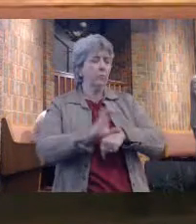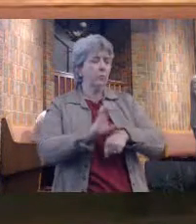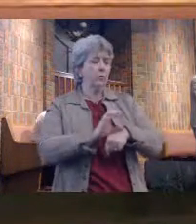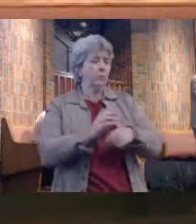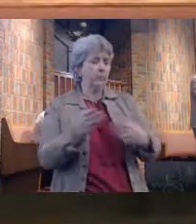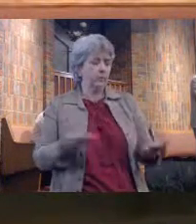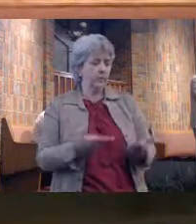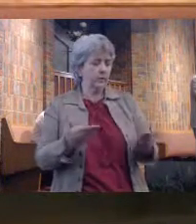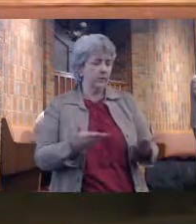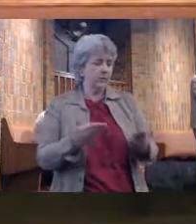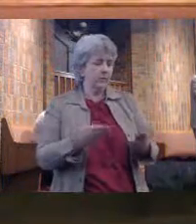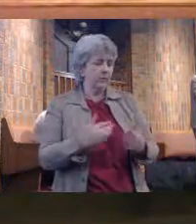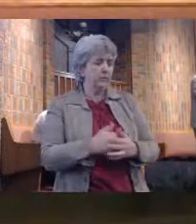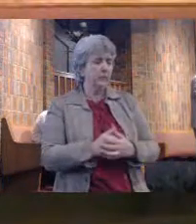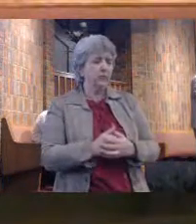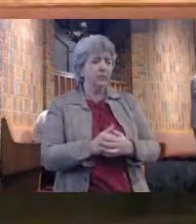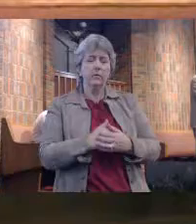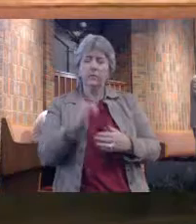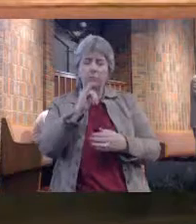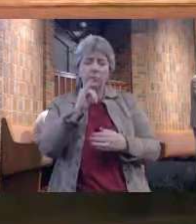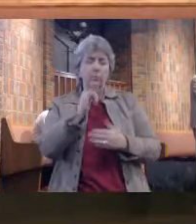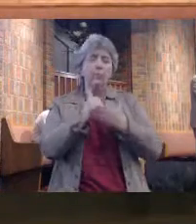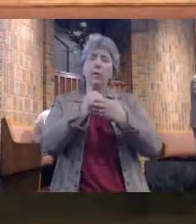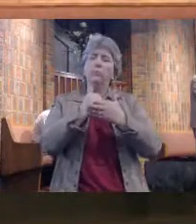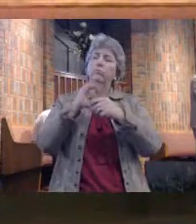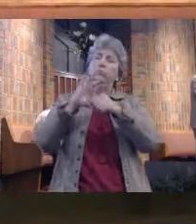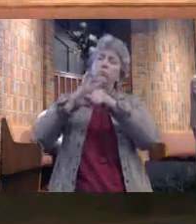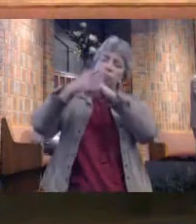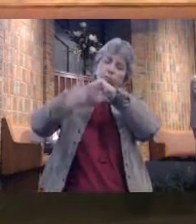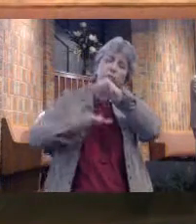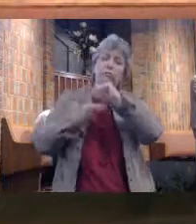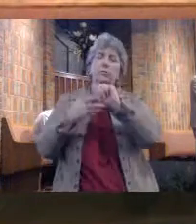that from here and abroad.